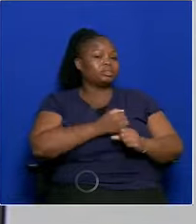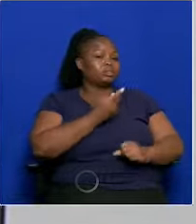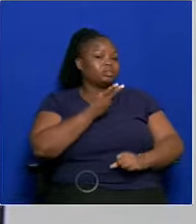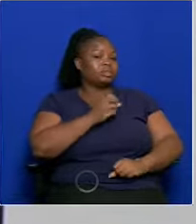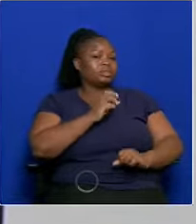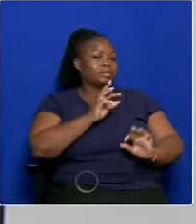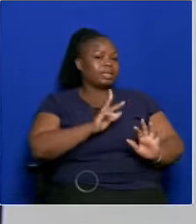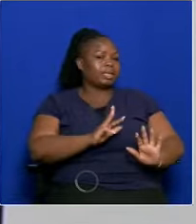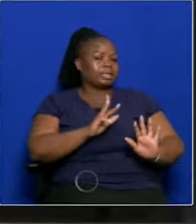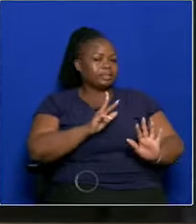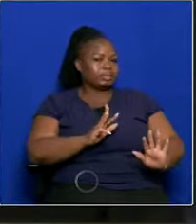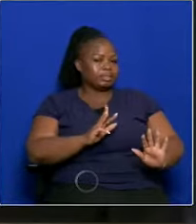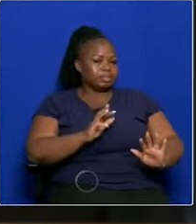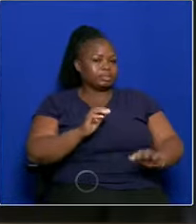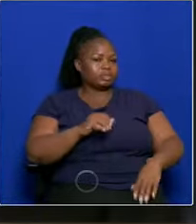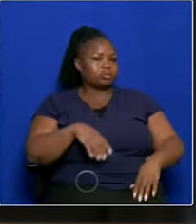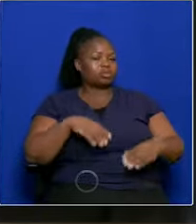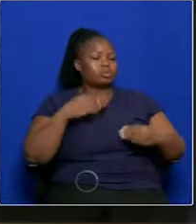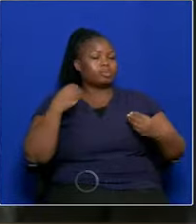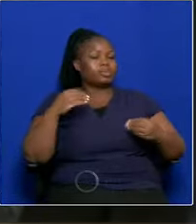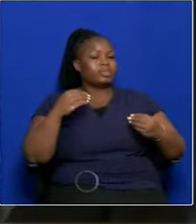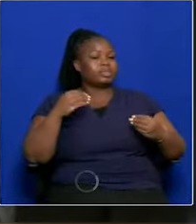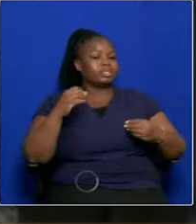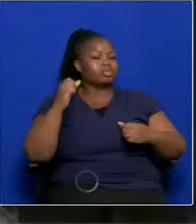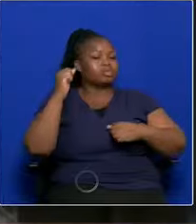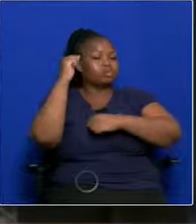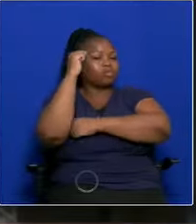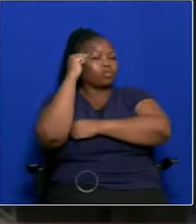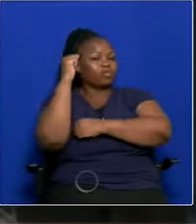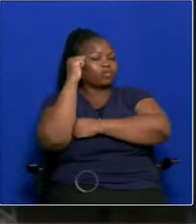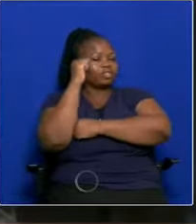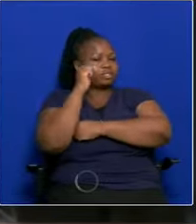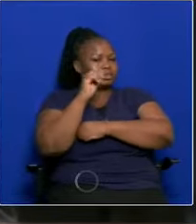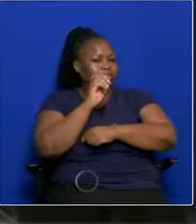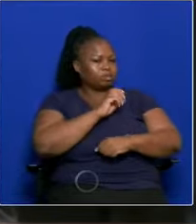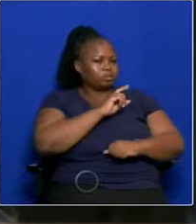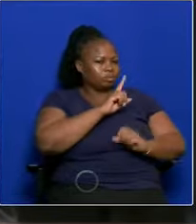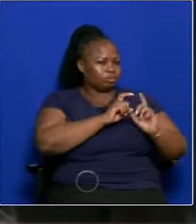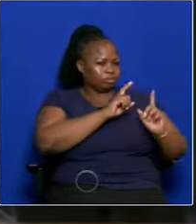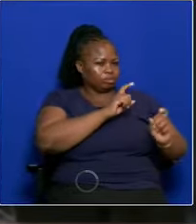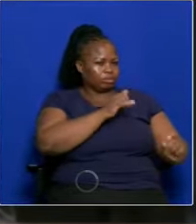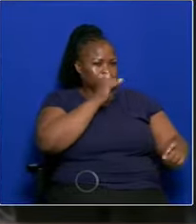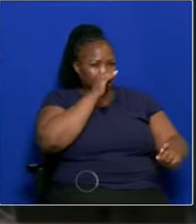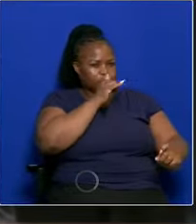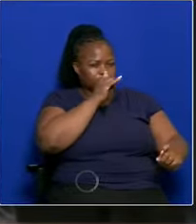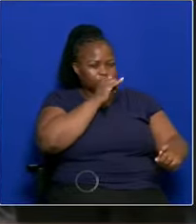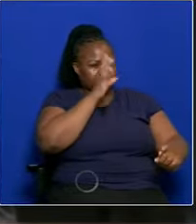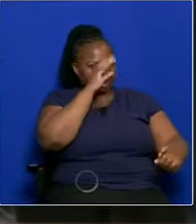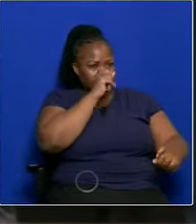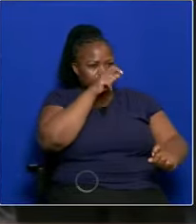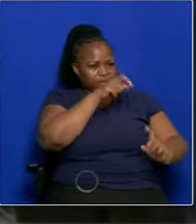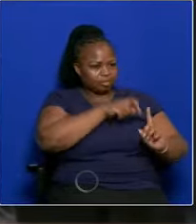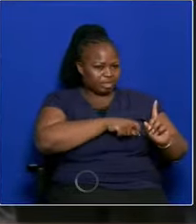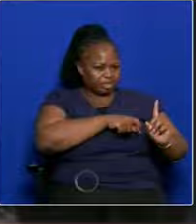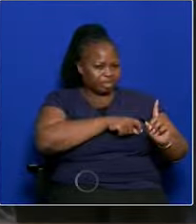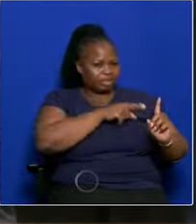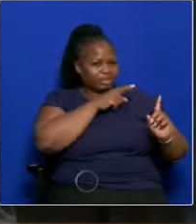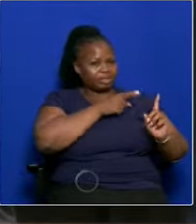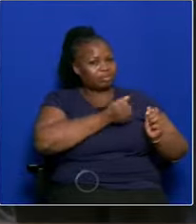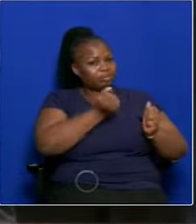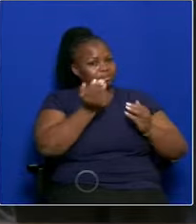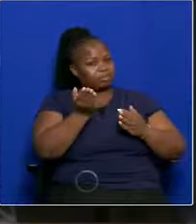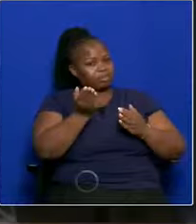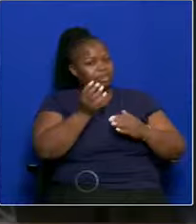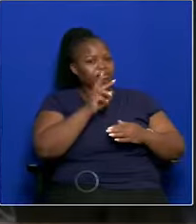went to his business premises to inquire about a criminal suspect that he was providing VIP services